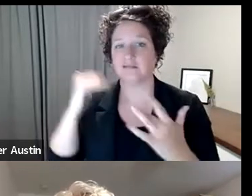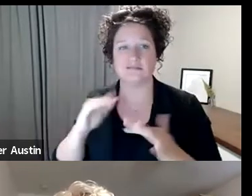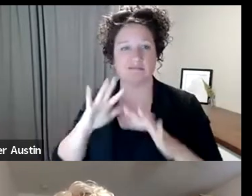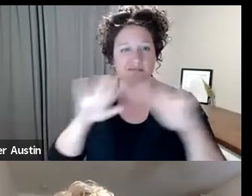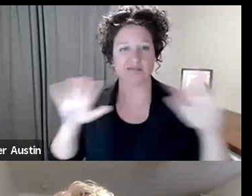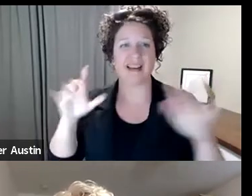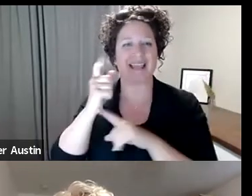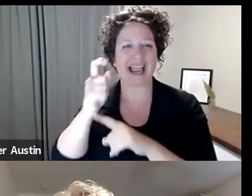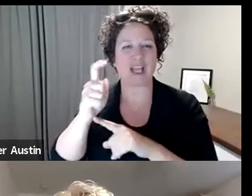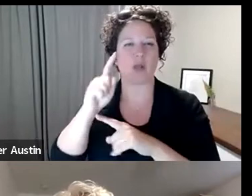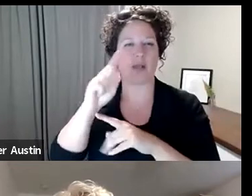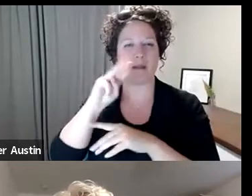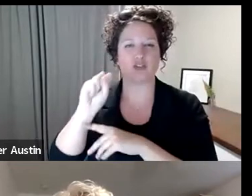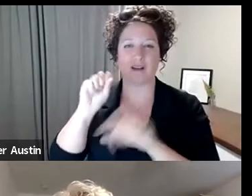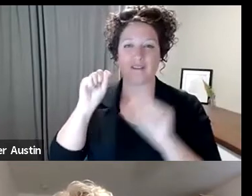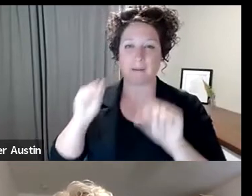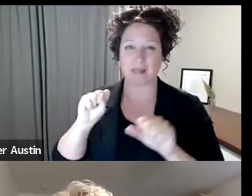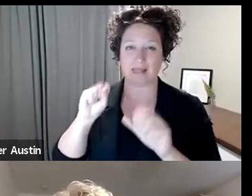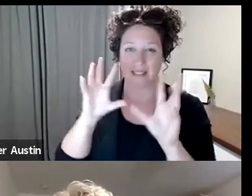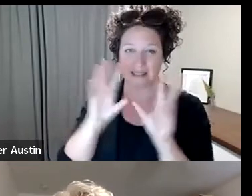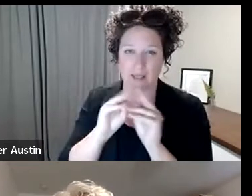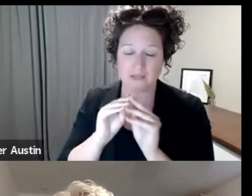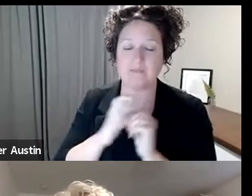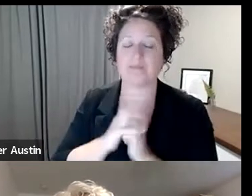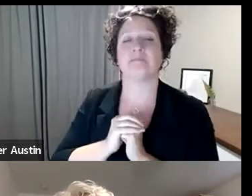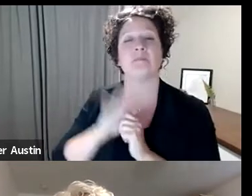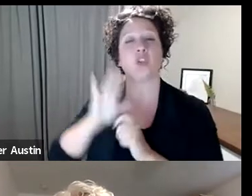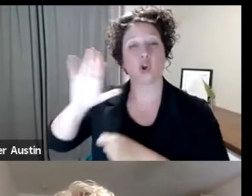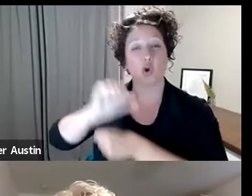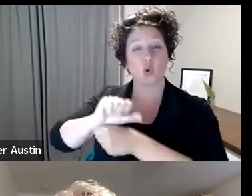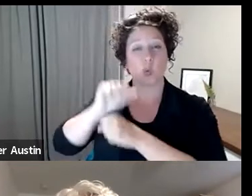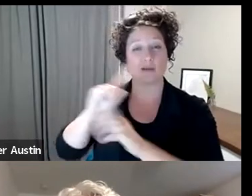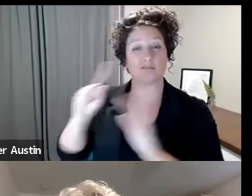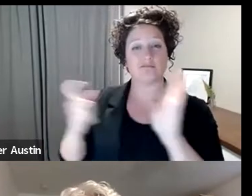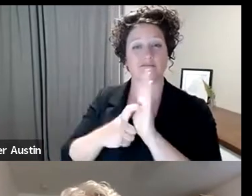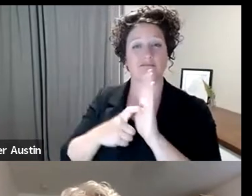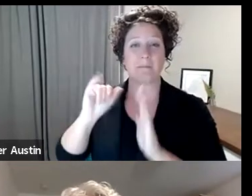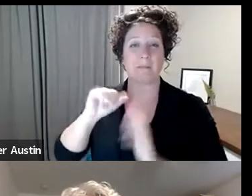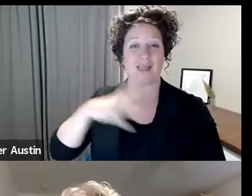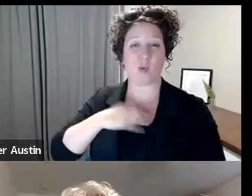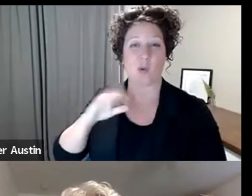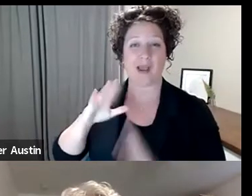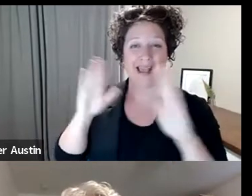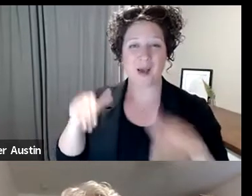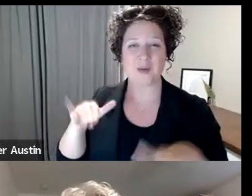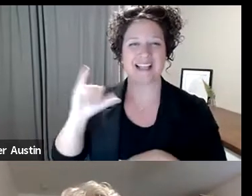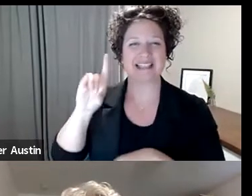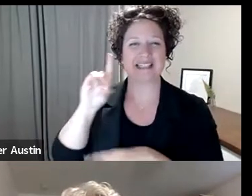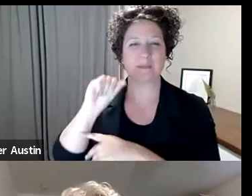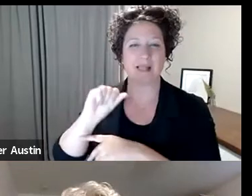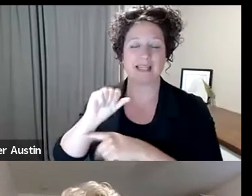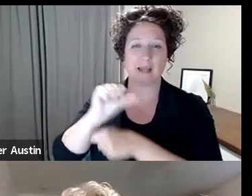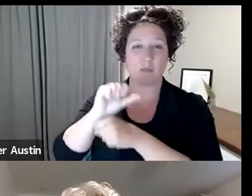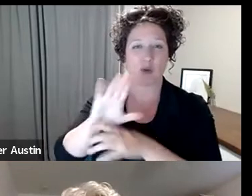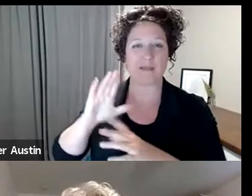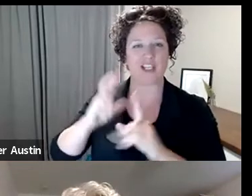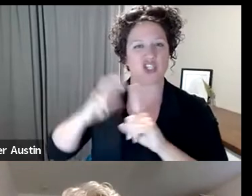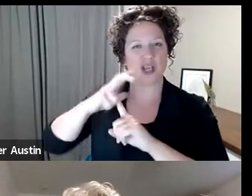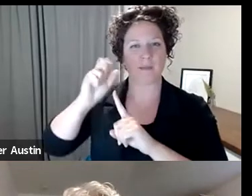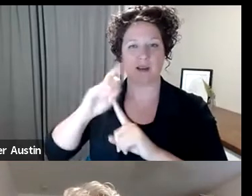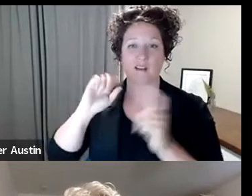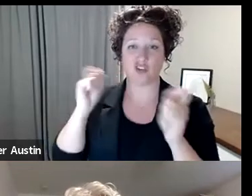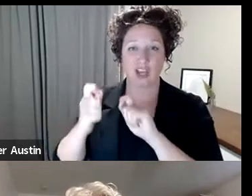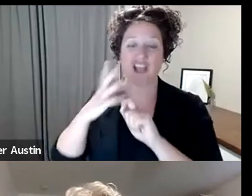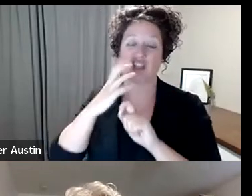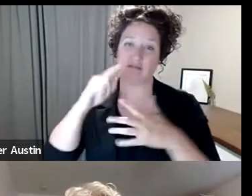annual Microsoft Ability Summit. Her work has been recognized by the White House as a Disability Employment Champion of Change,